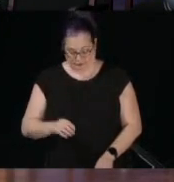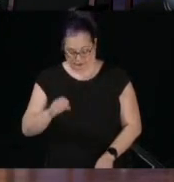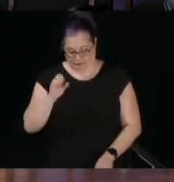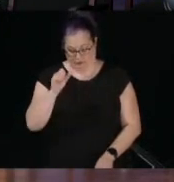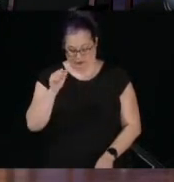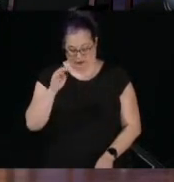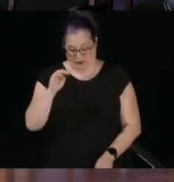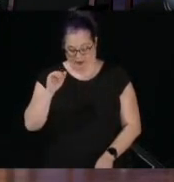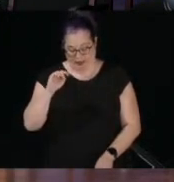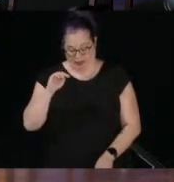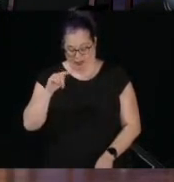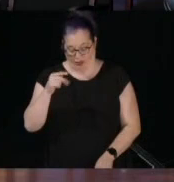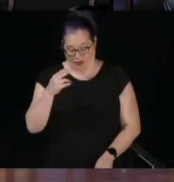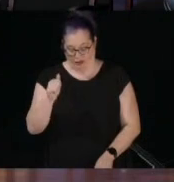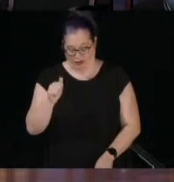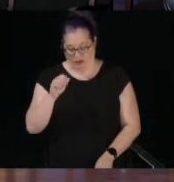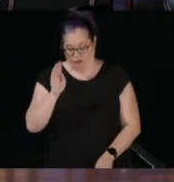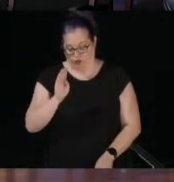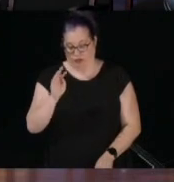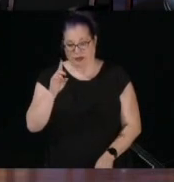Samantha Bree Denzel.